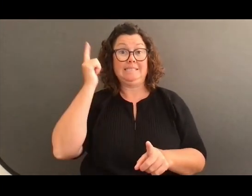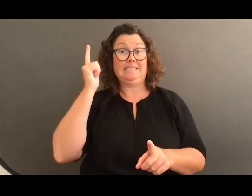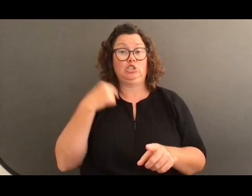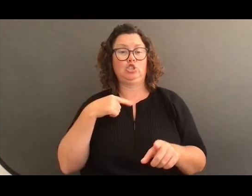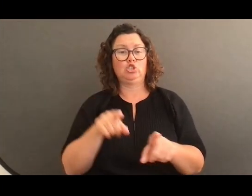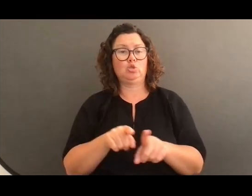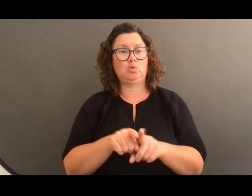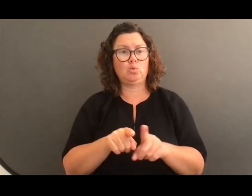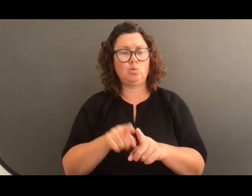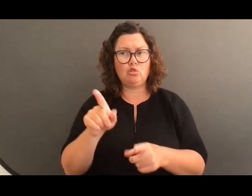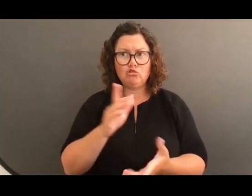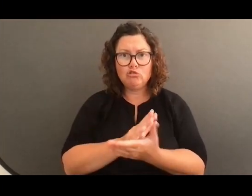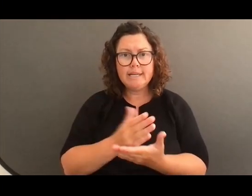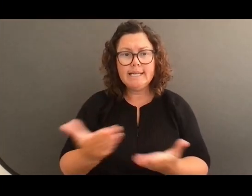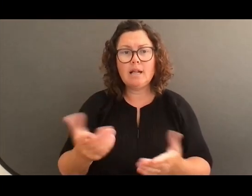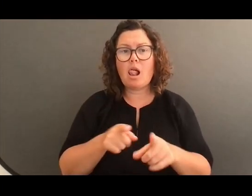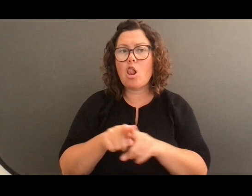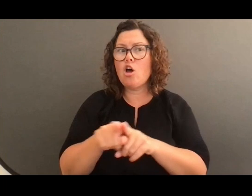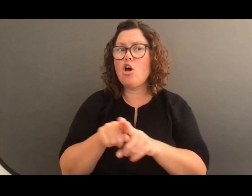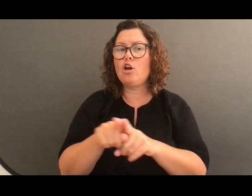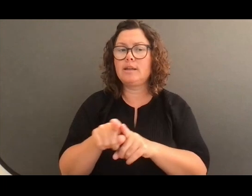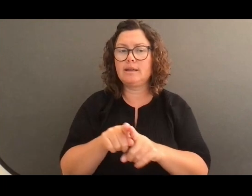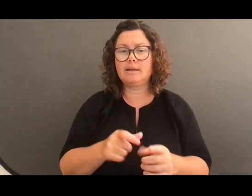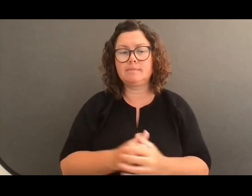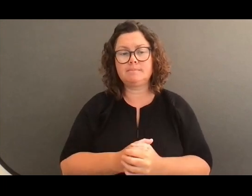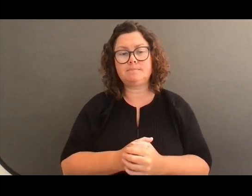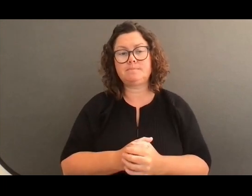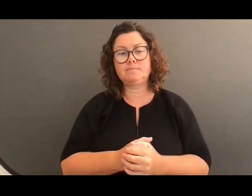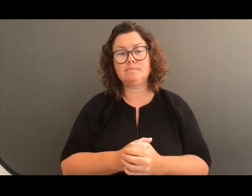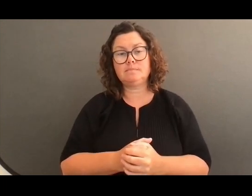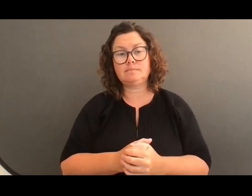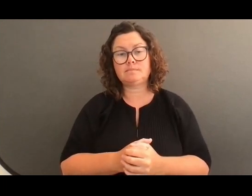And this is where, it's quite topical at the moment,